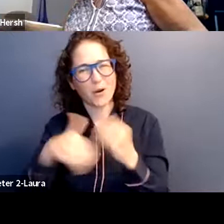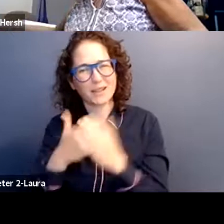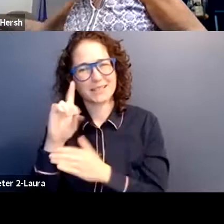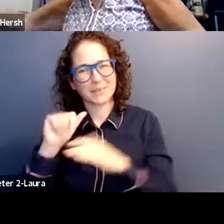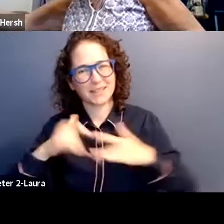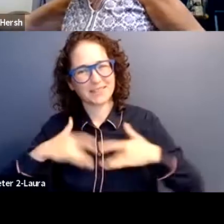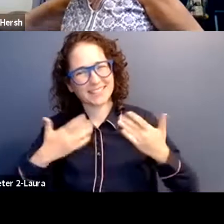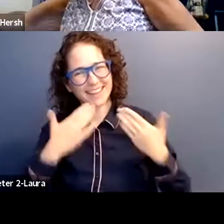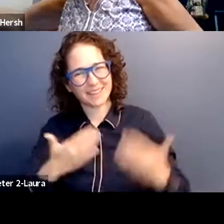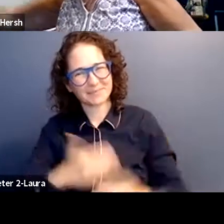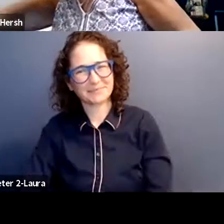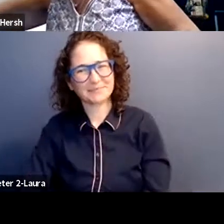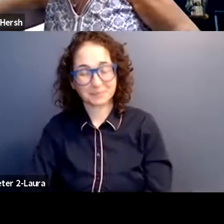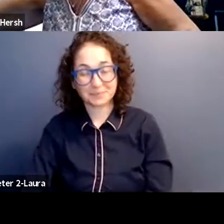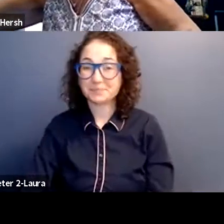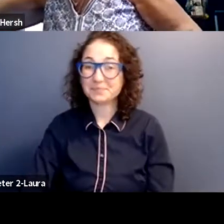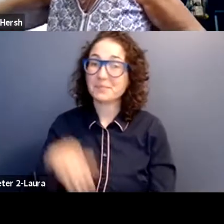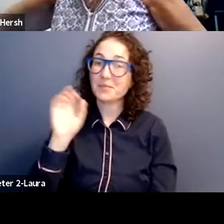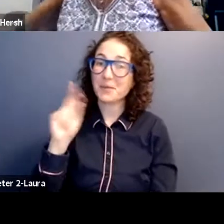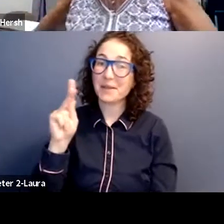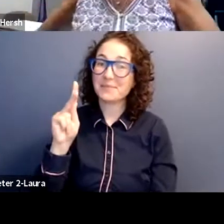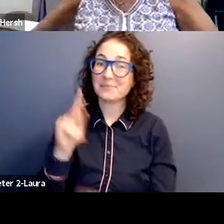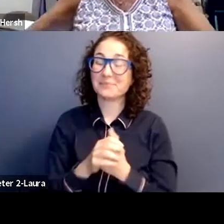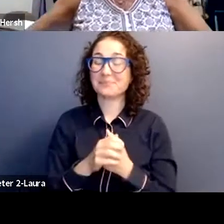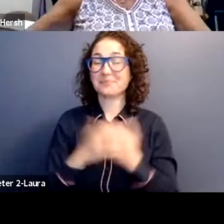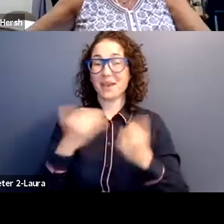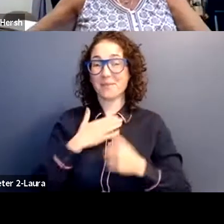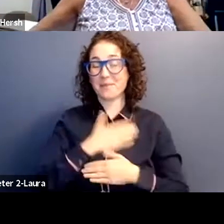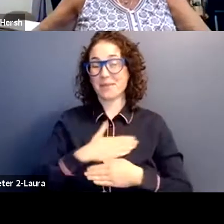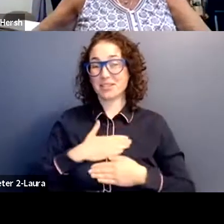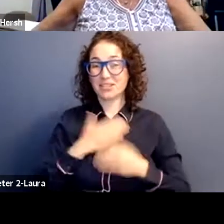events. Thank you so much. Okay, so now it's my pleasure to